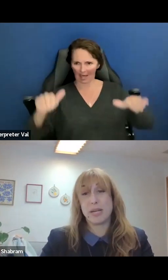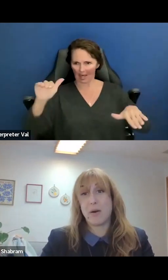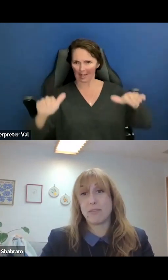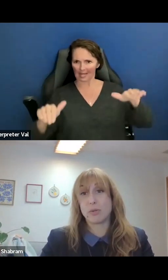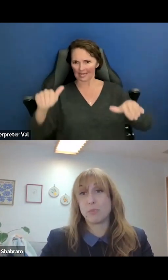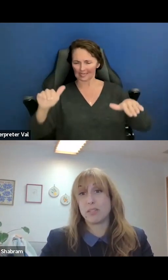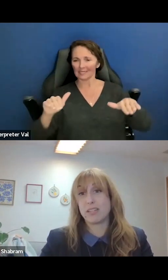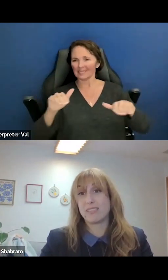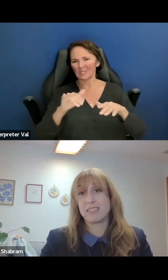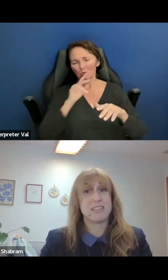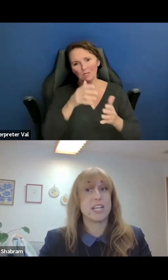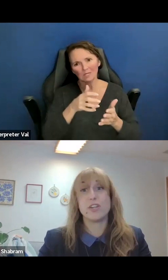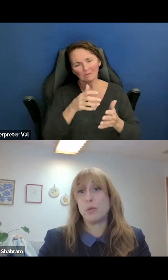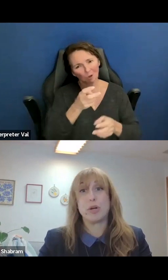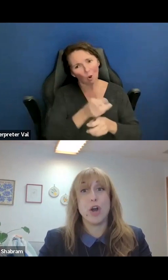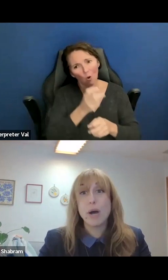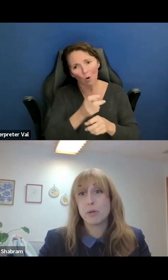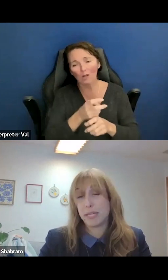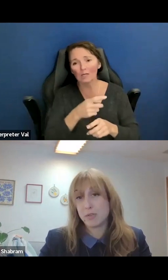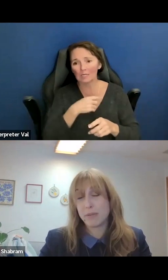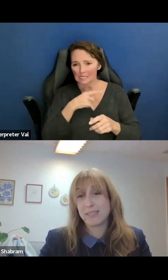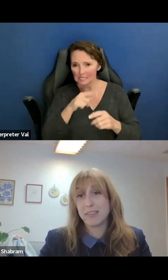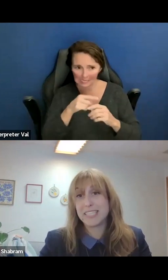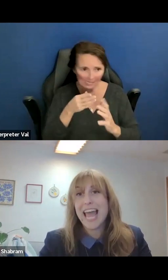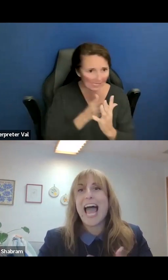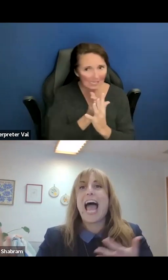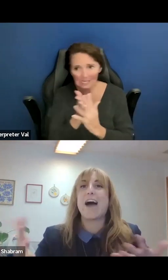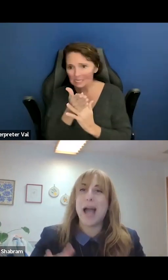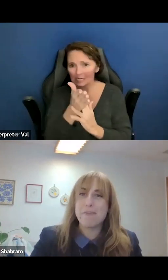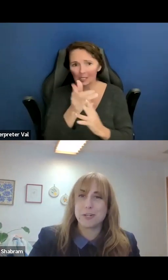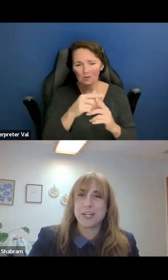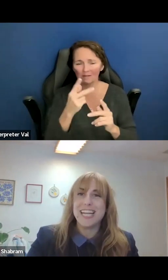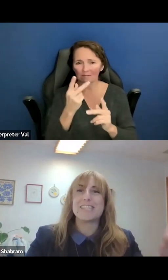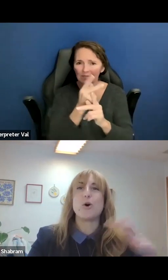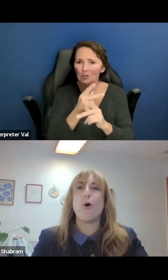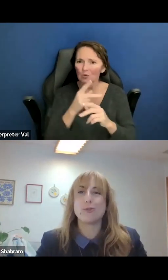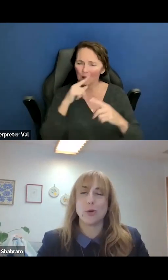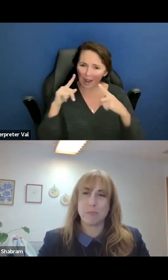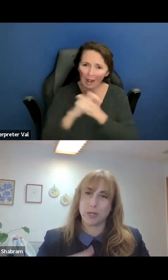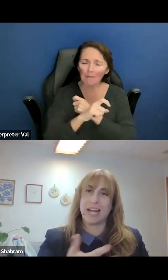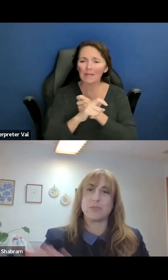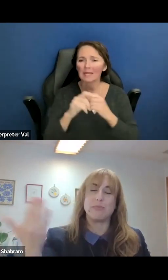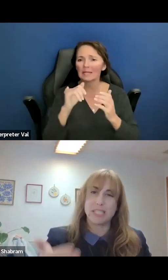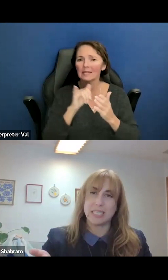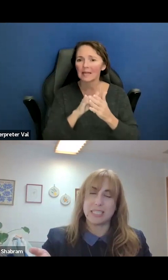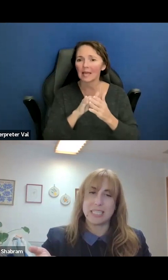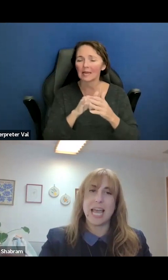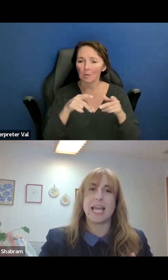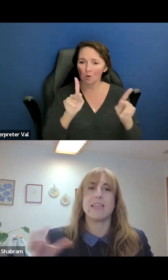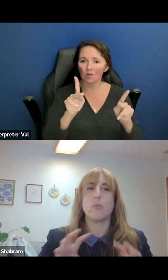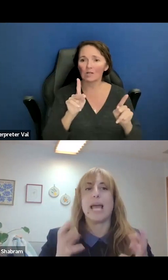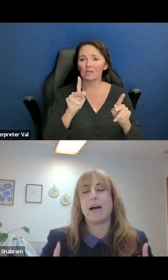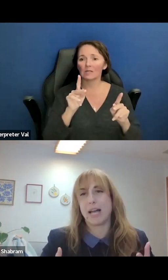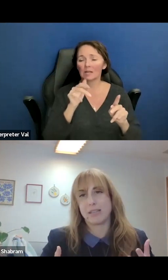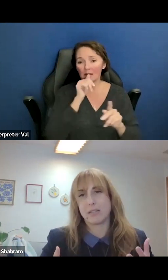good that we now have a response to that says like, no, you are not permitted to remain silent. However, it is also important, as we've seen